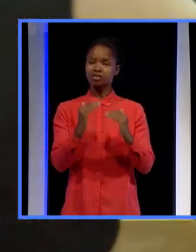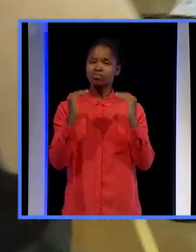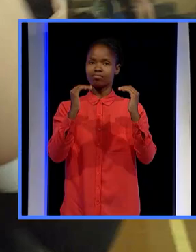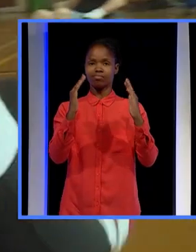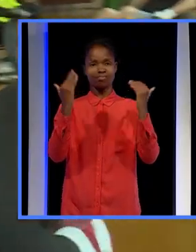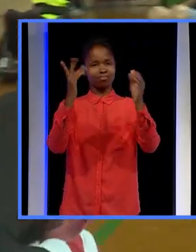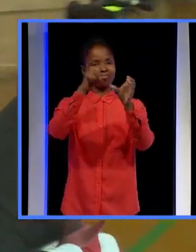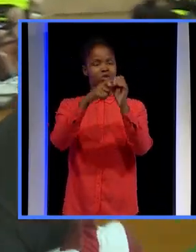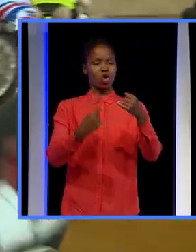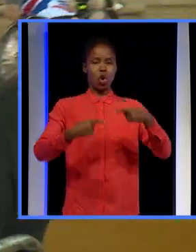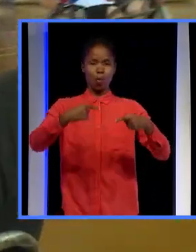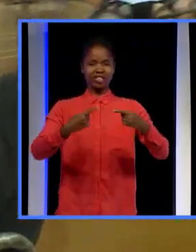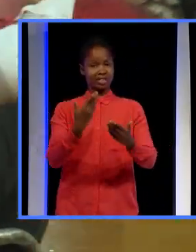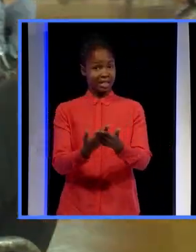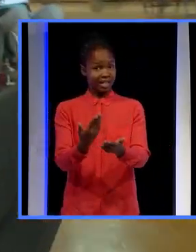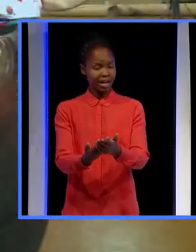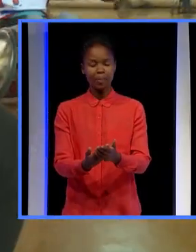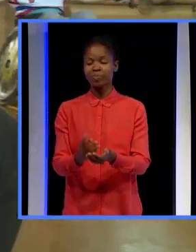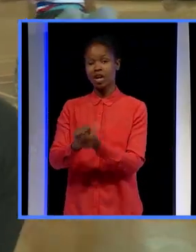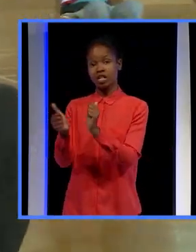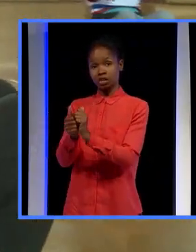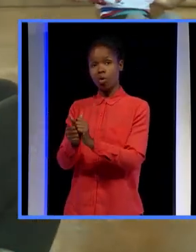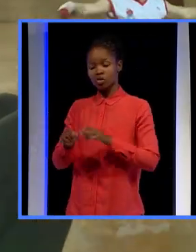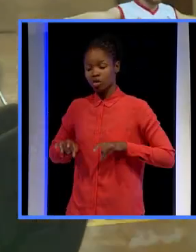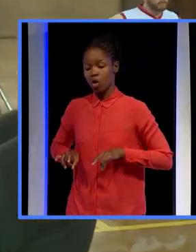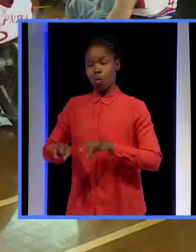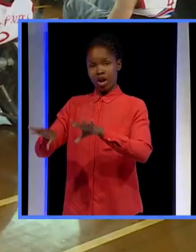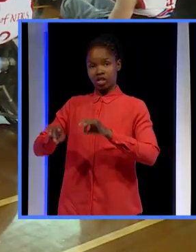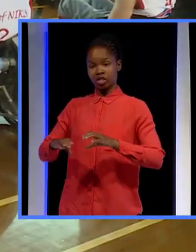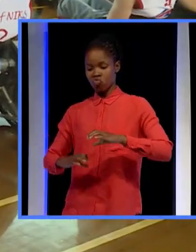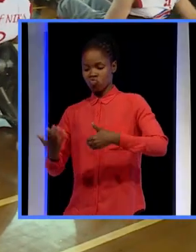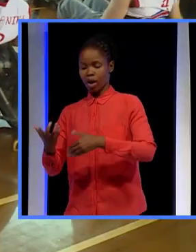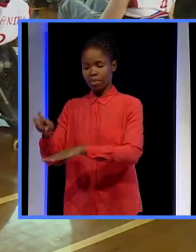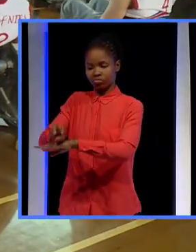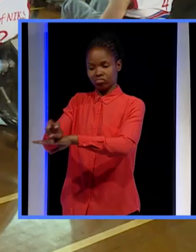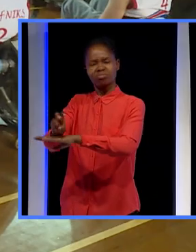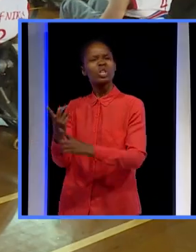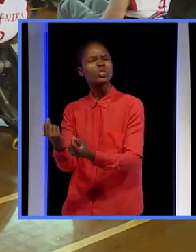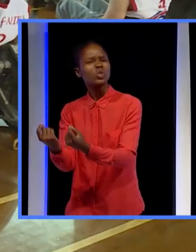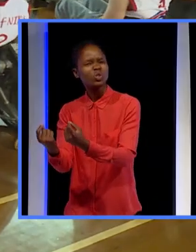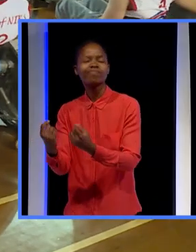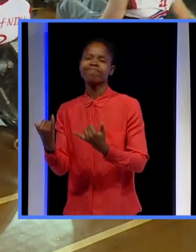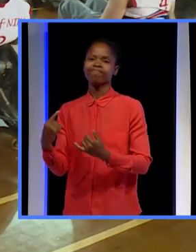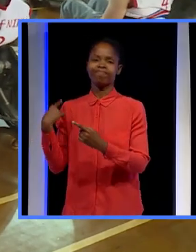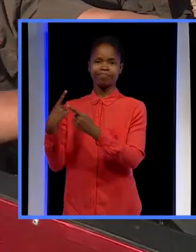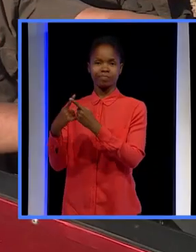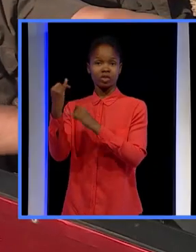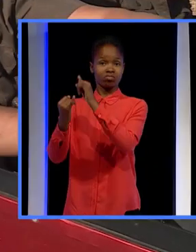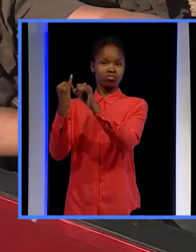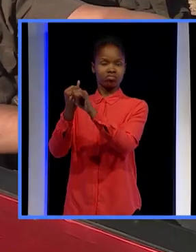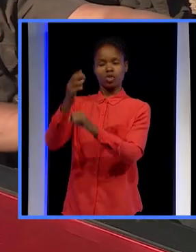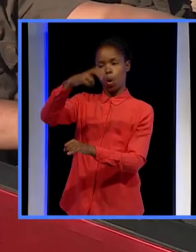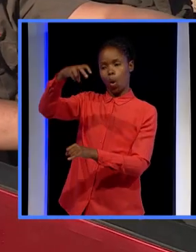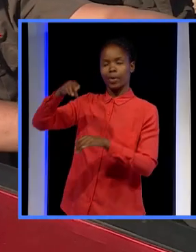works. So with wheelchair rugby, what are you doing? Wheelchair rugby, right now there's no international tours, but I've been on